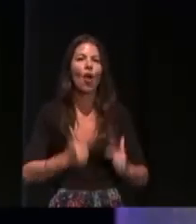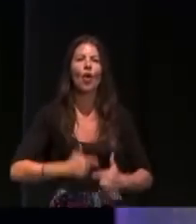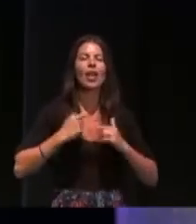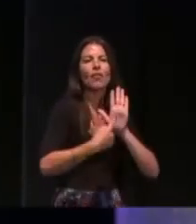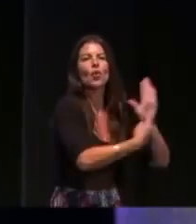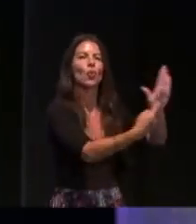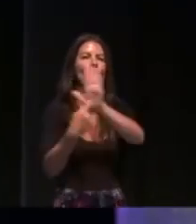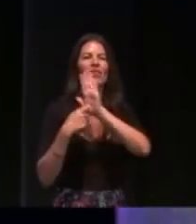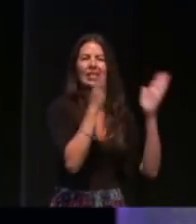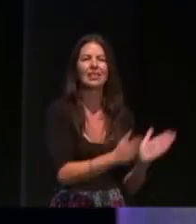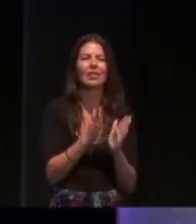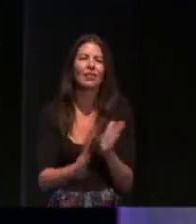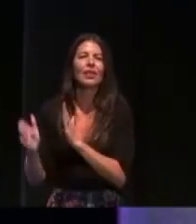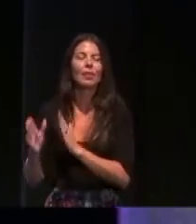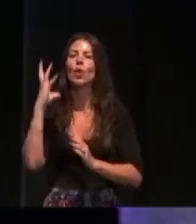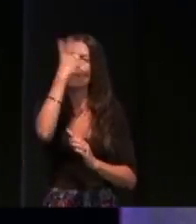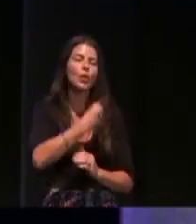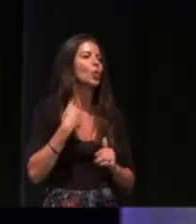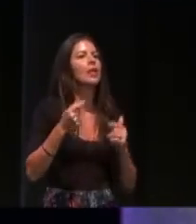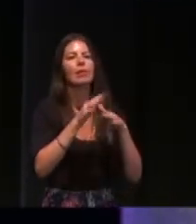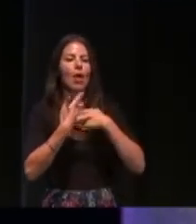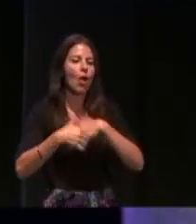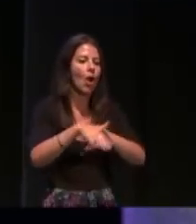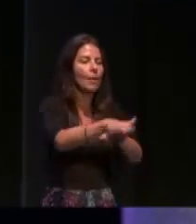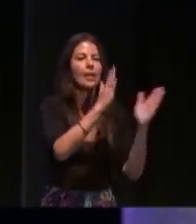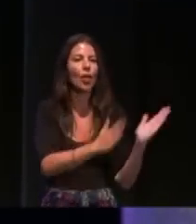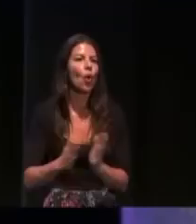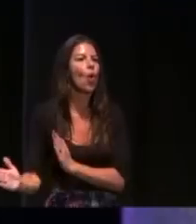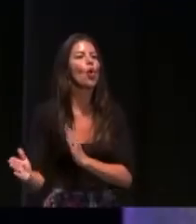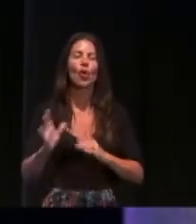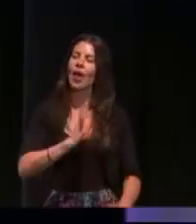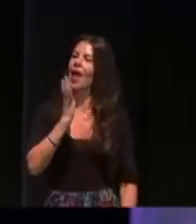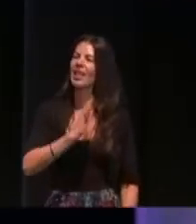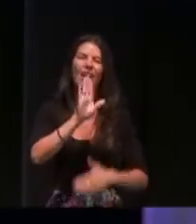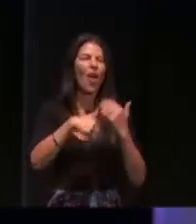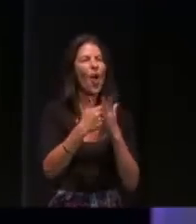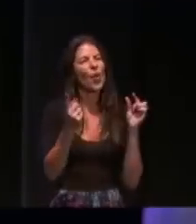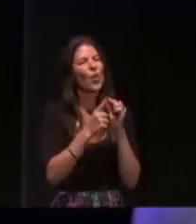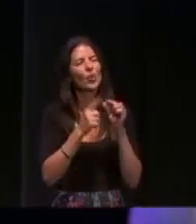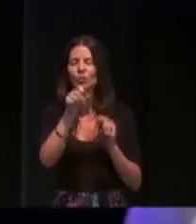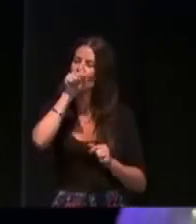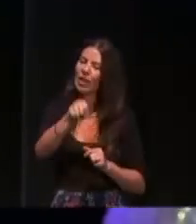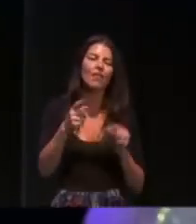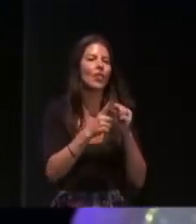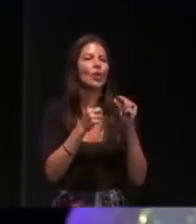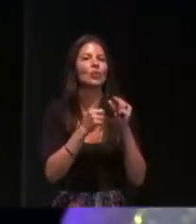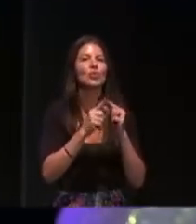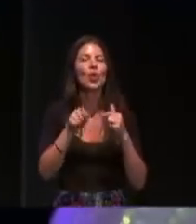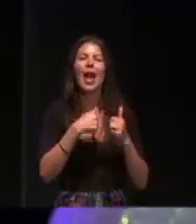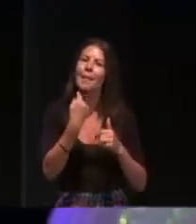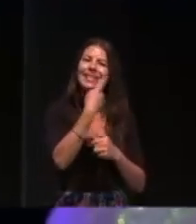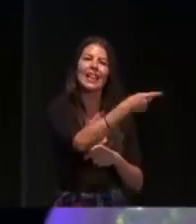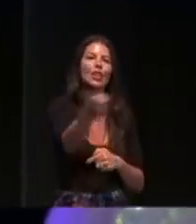the fundamental order of the universe. That would be beauty. That would be harmony. That would be order. That would be elegance. Oh, those words. Love those words. They're describing you